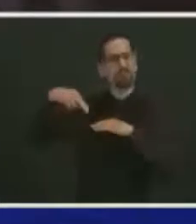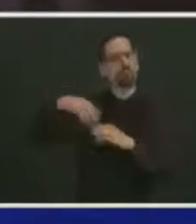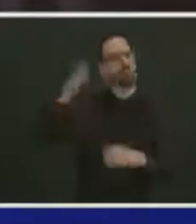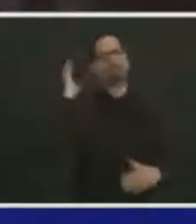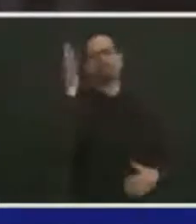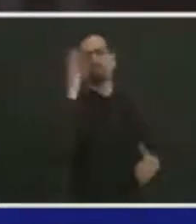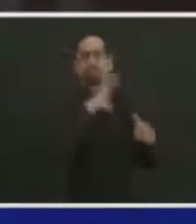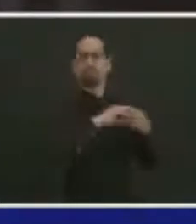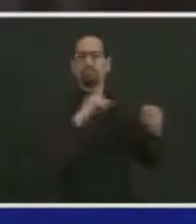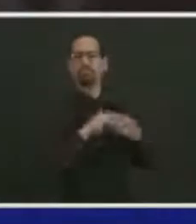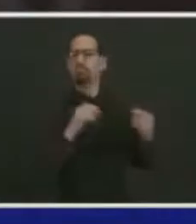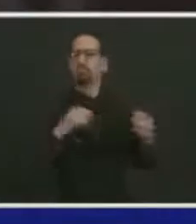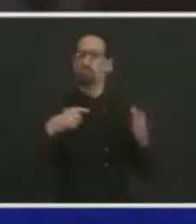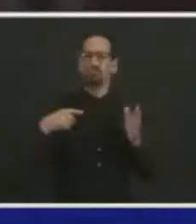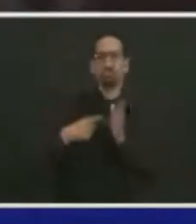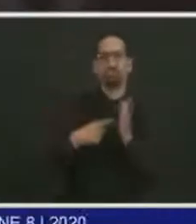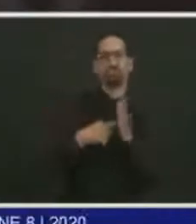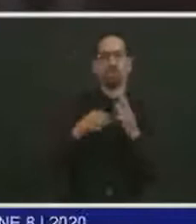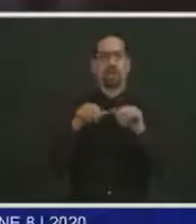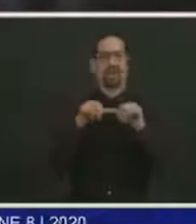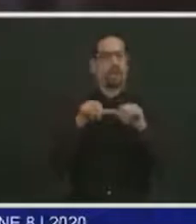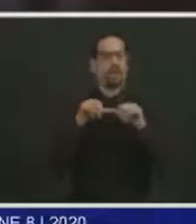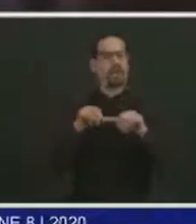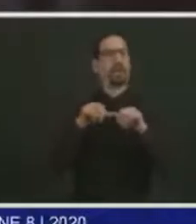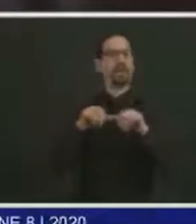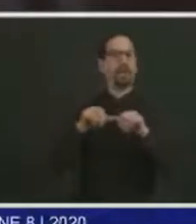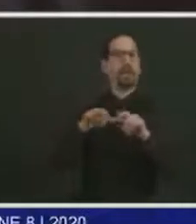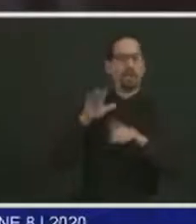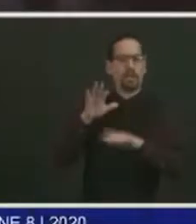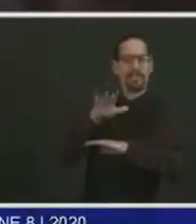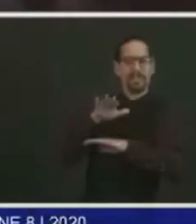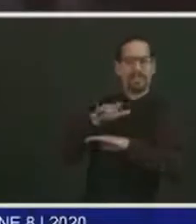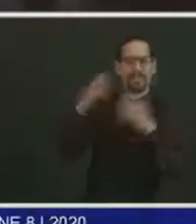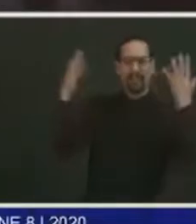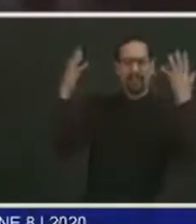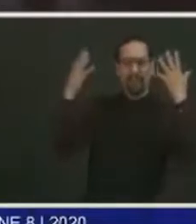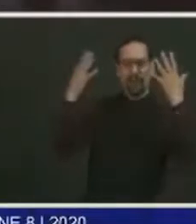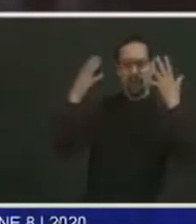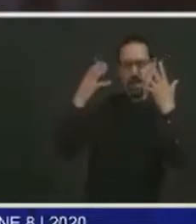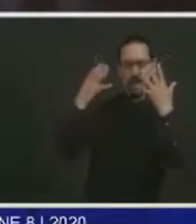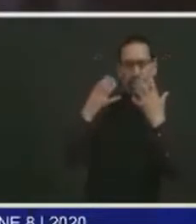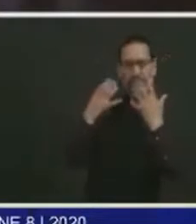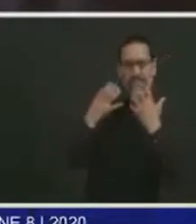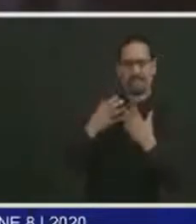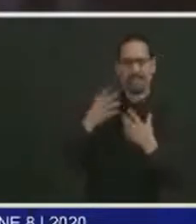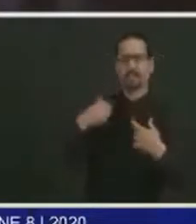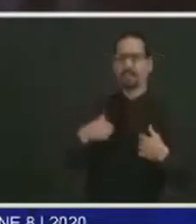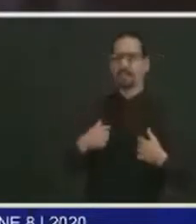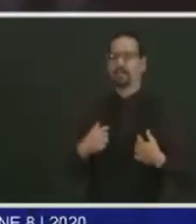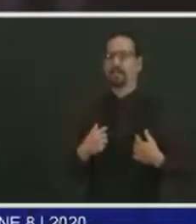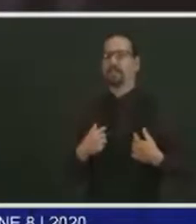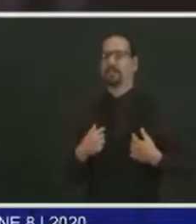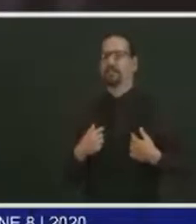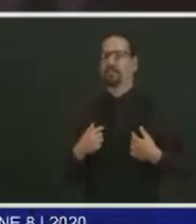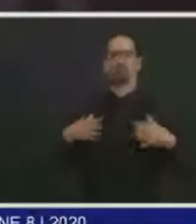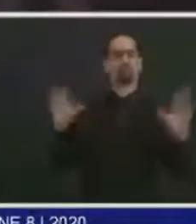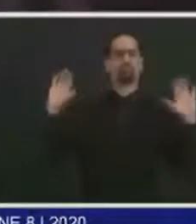Later in the evening, and I unfortunately, or whatever, I chose to opt out of that because of my own public health